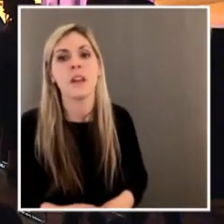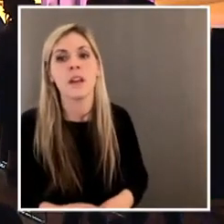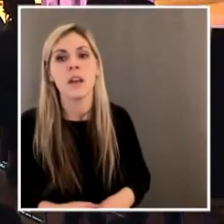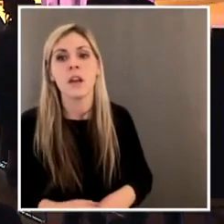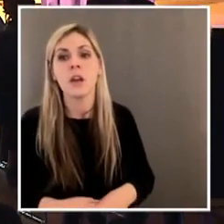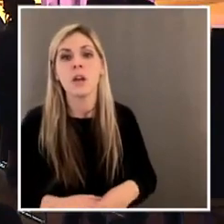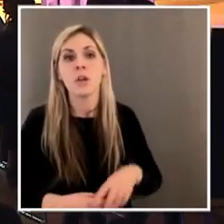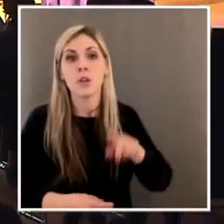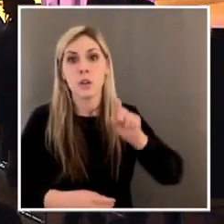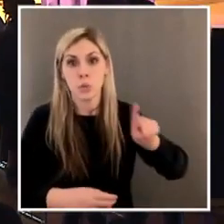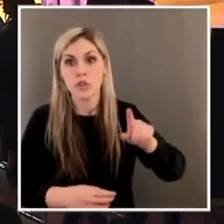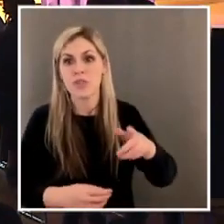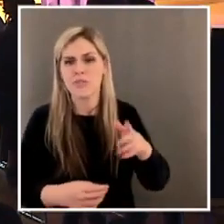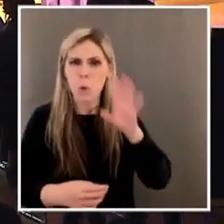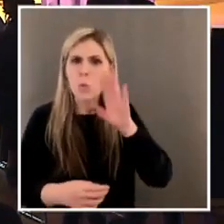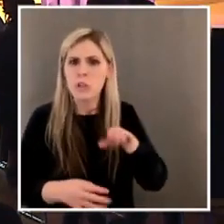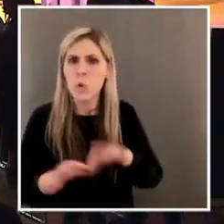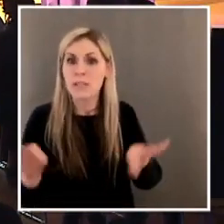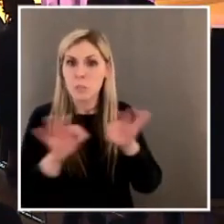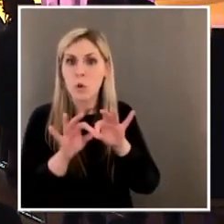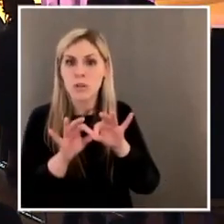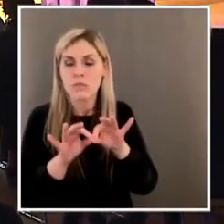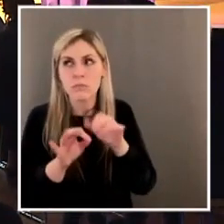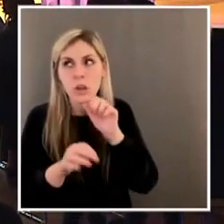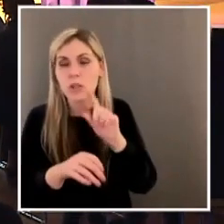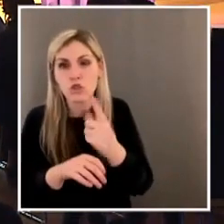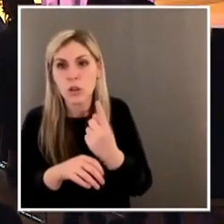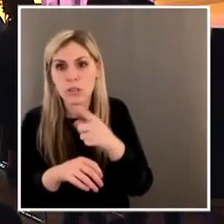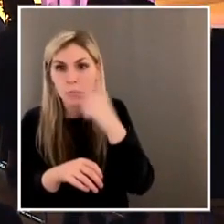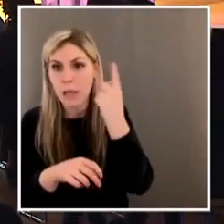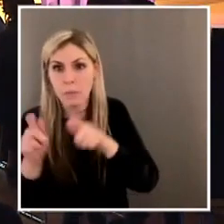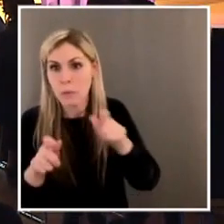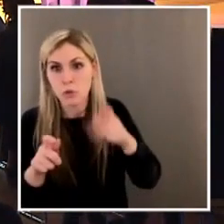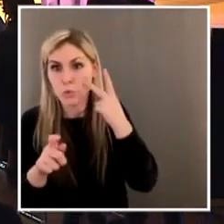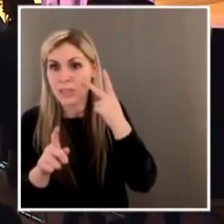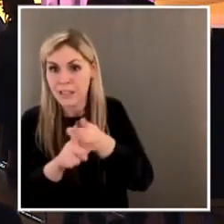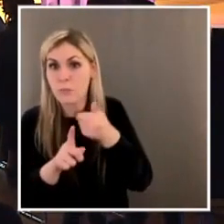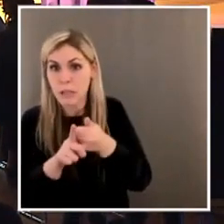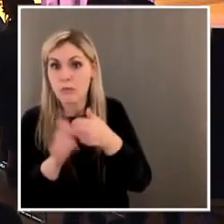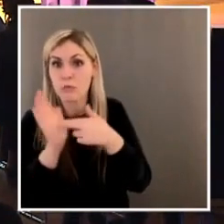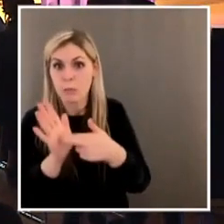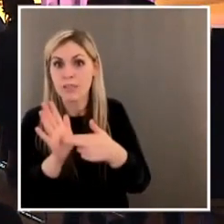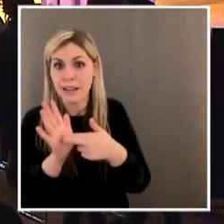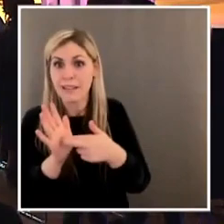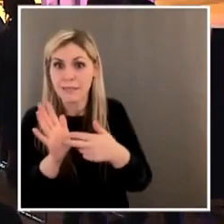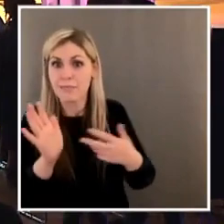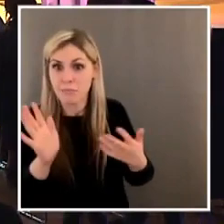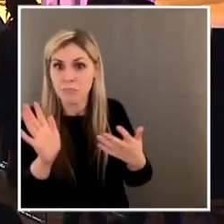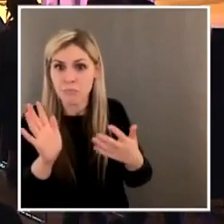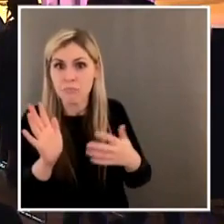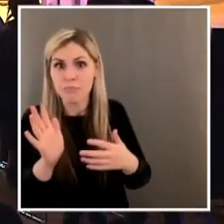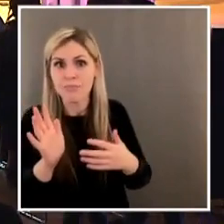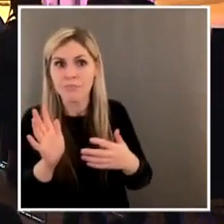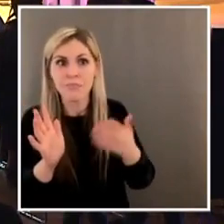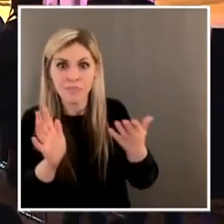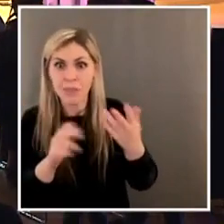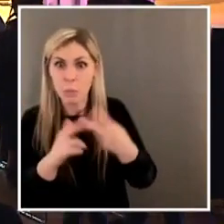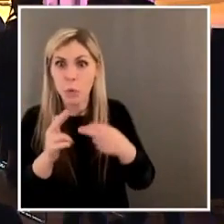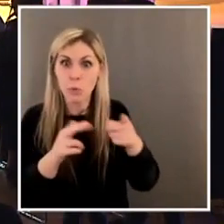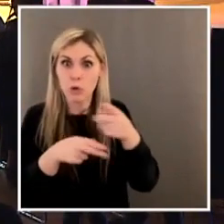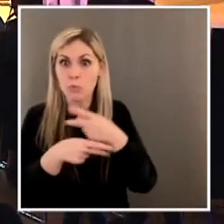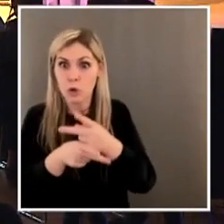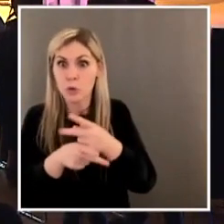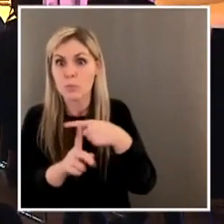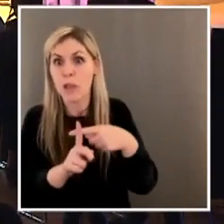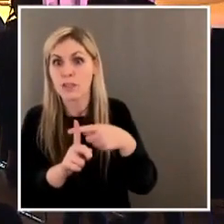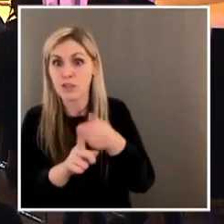We know that it's important not only for black people to see themselves represented in your, both what you produce and you as